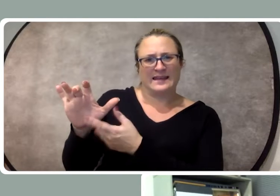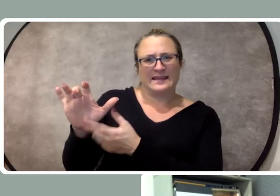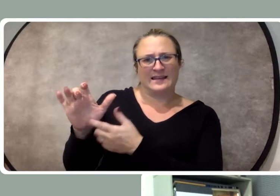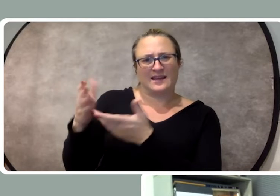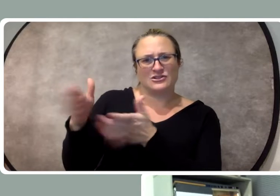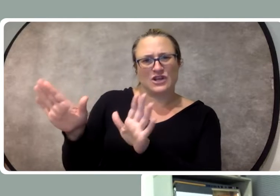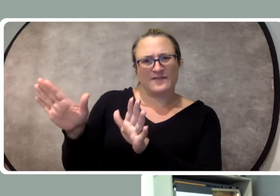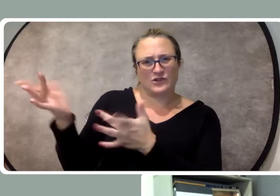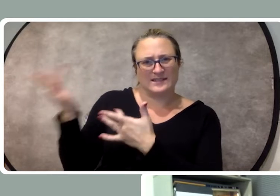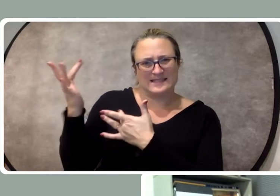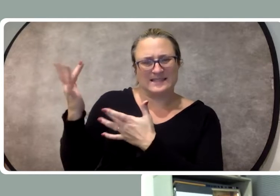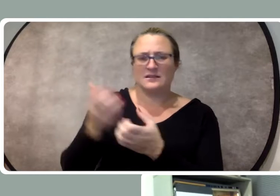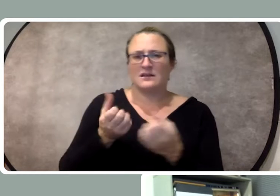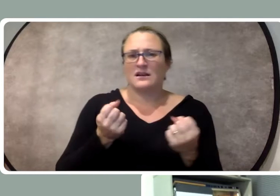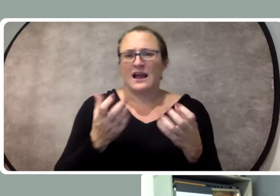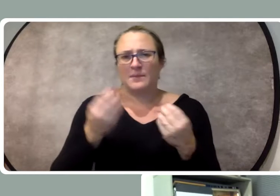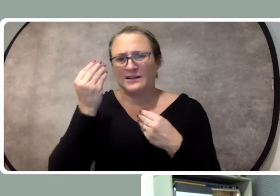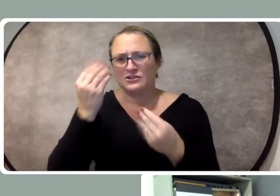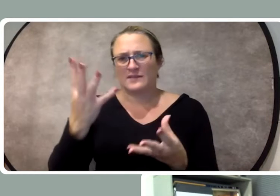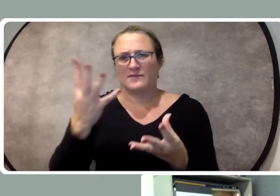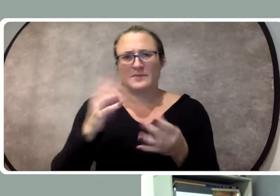How much information do we have about